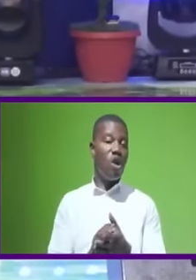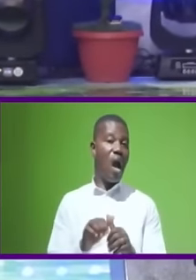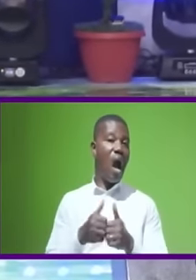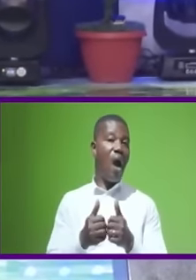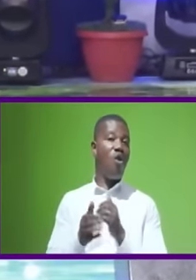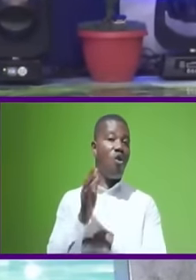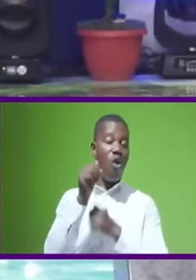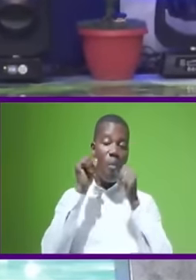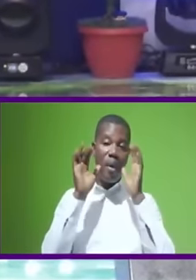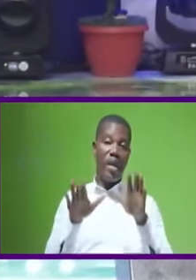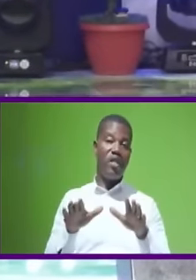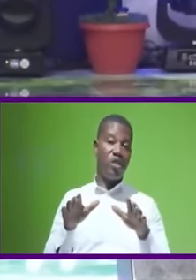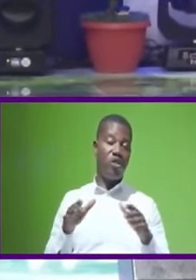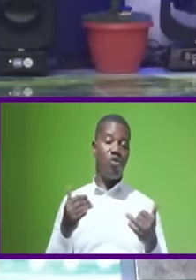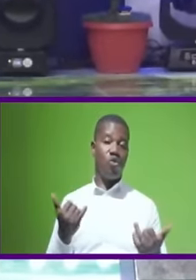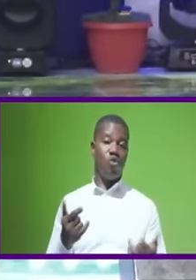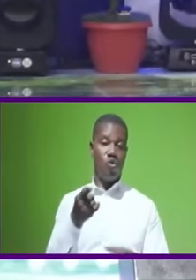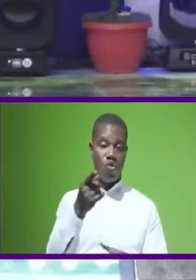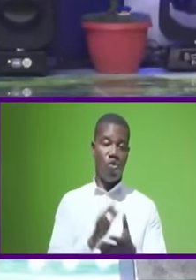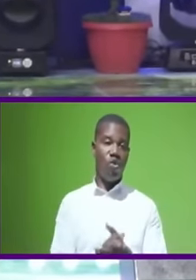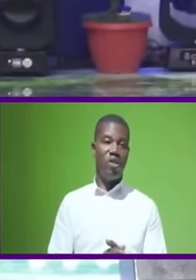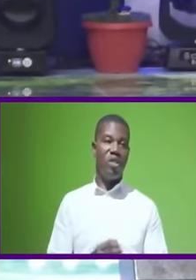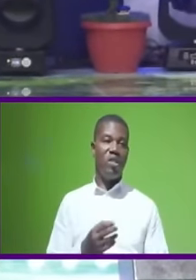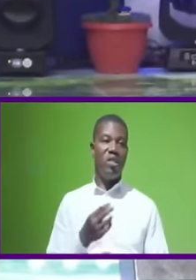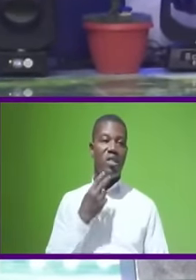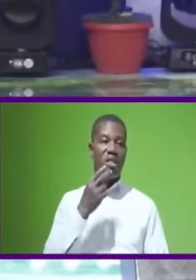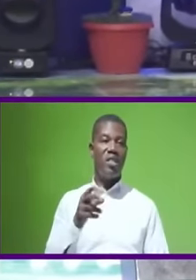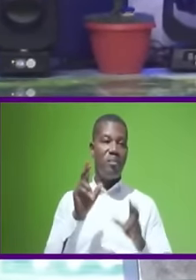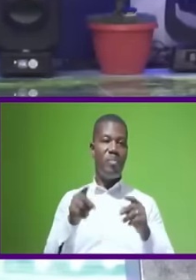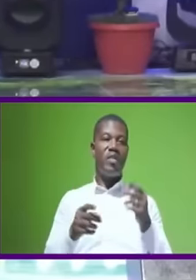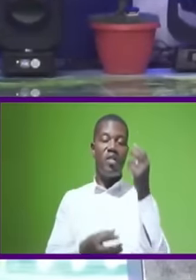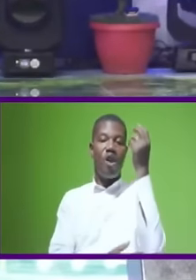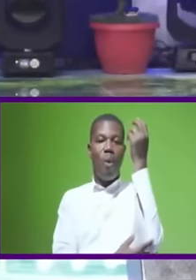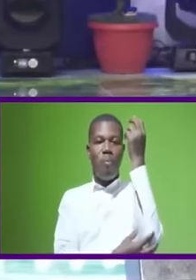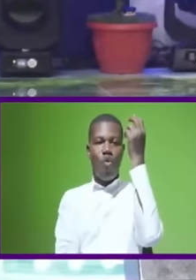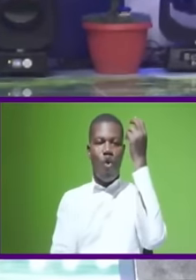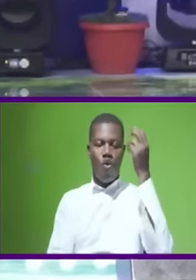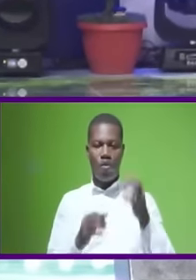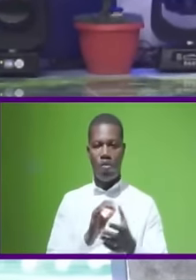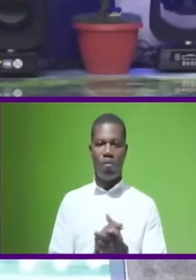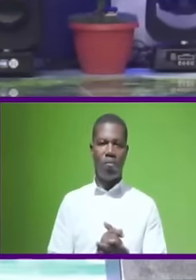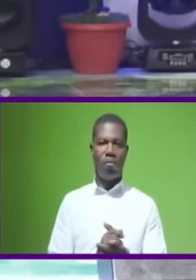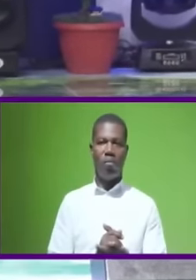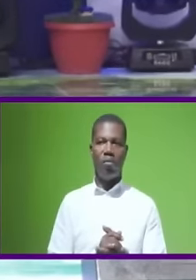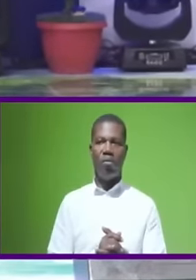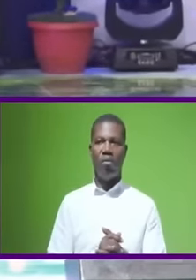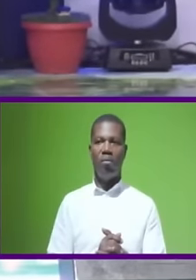look at the level that the Lord has blessed you to. And look at the poor man.